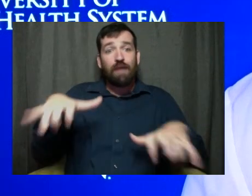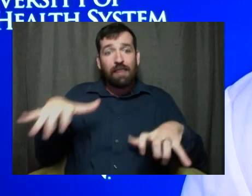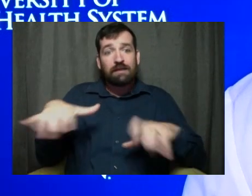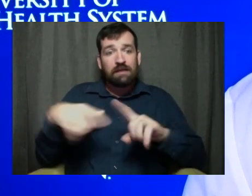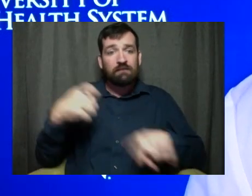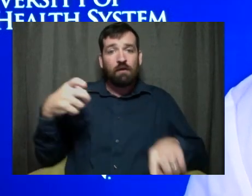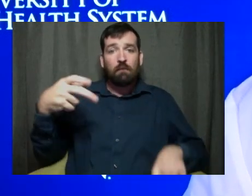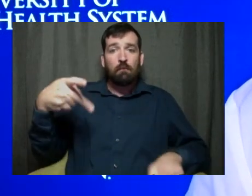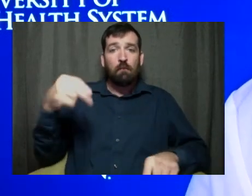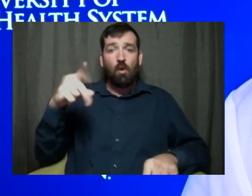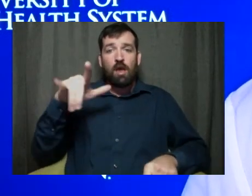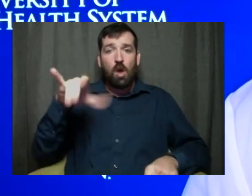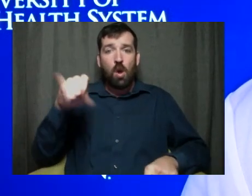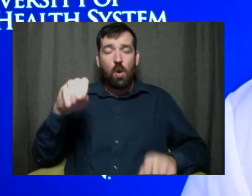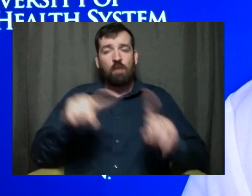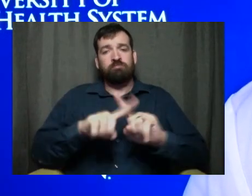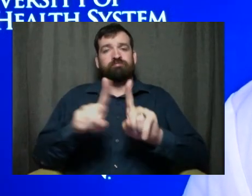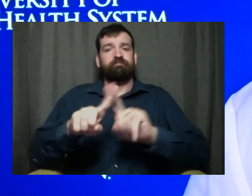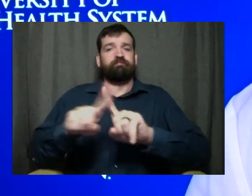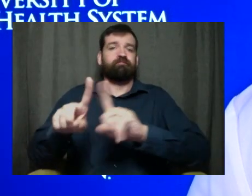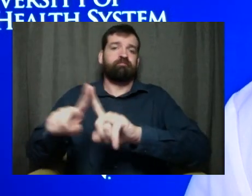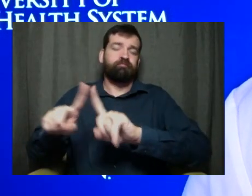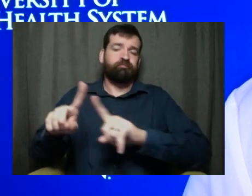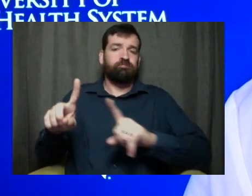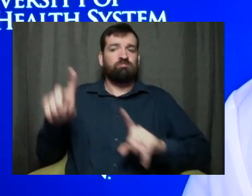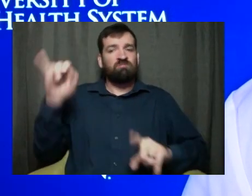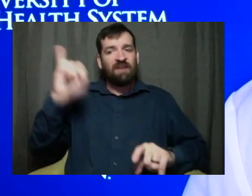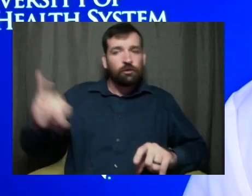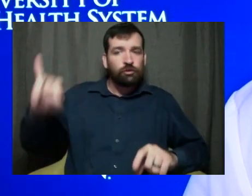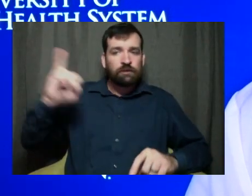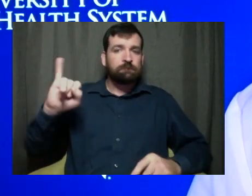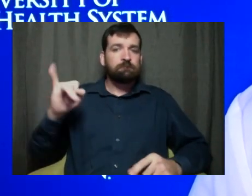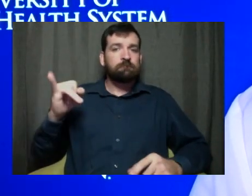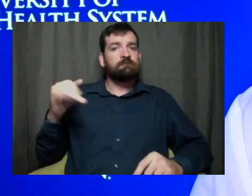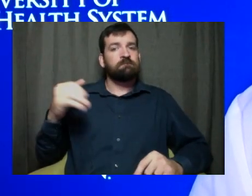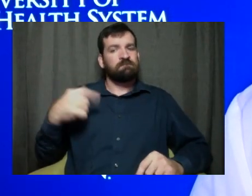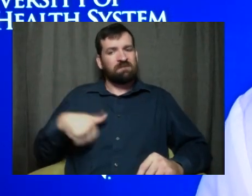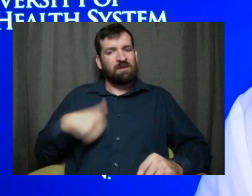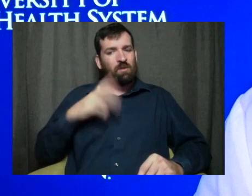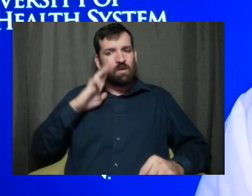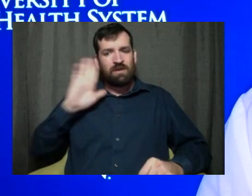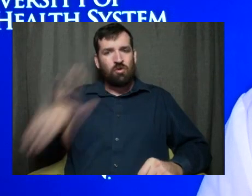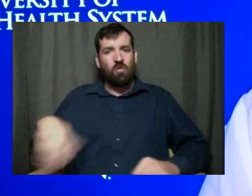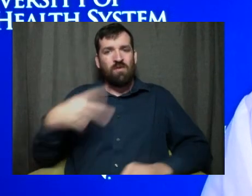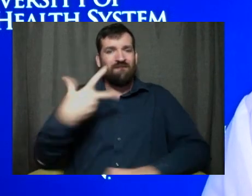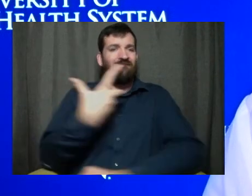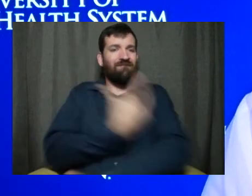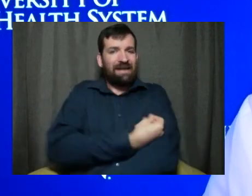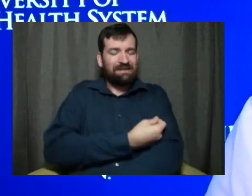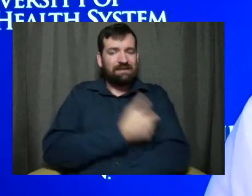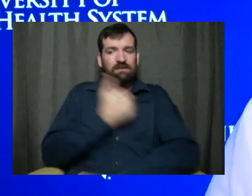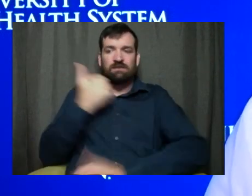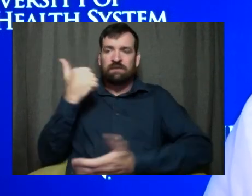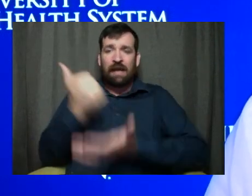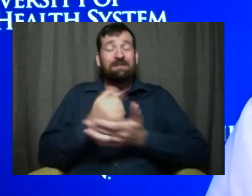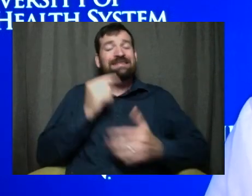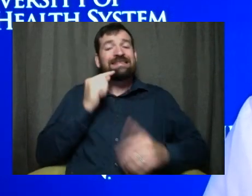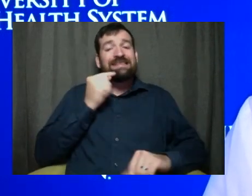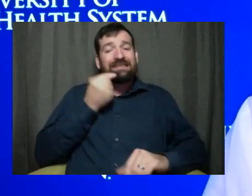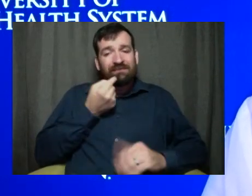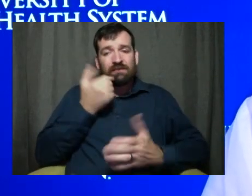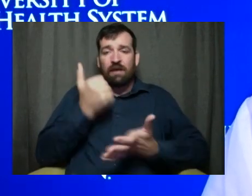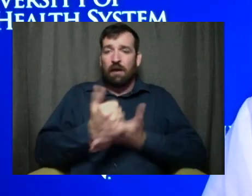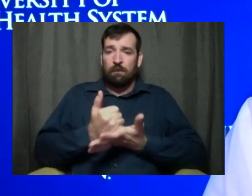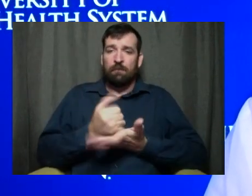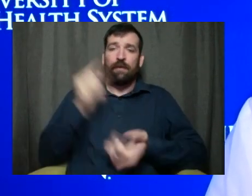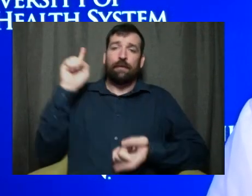other things from different infections. We know how vaccines have helped significantly reduce all